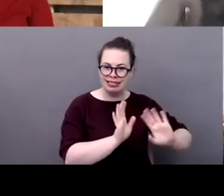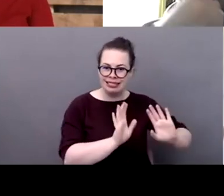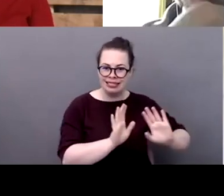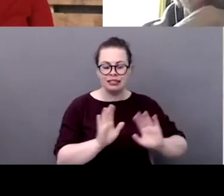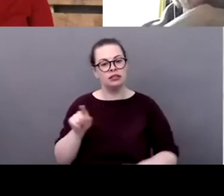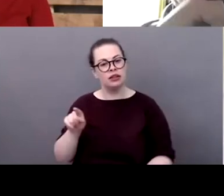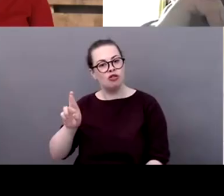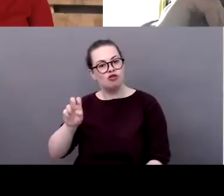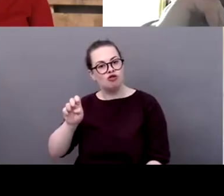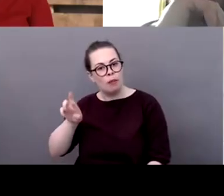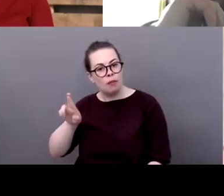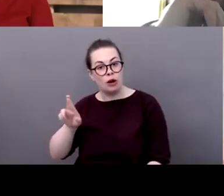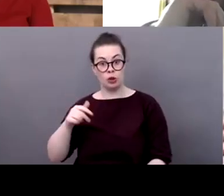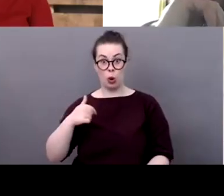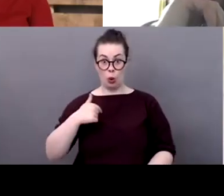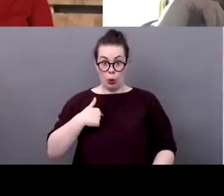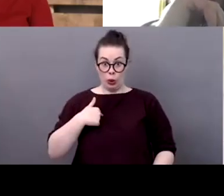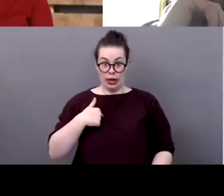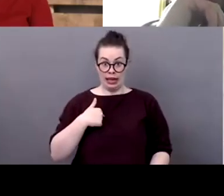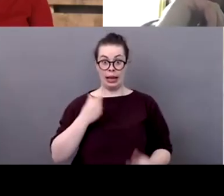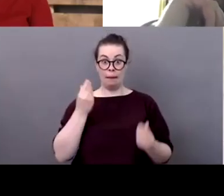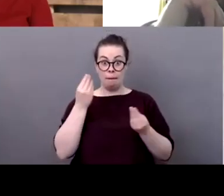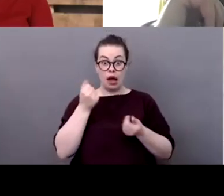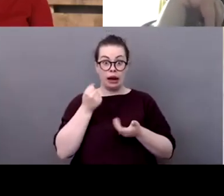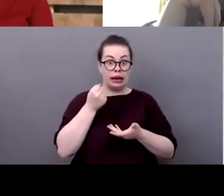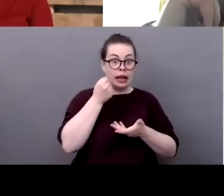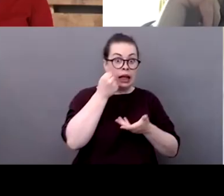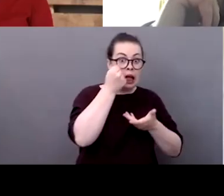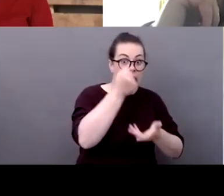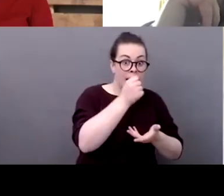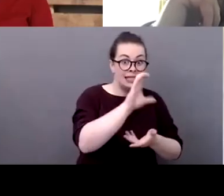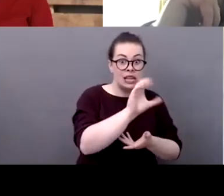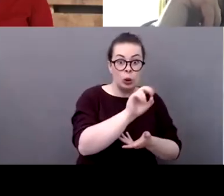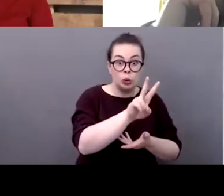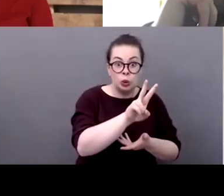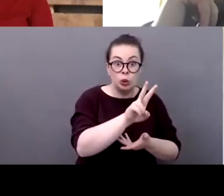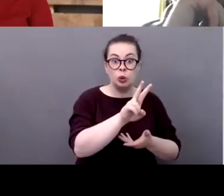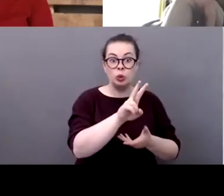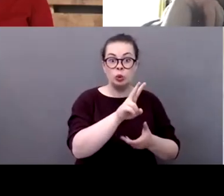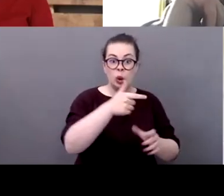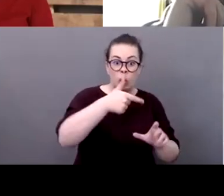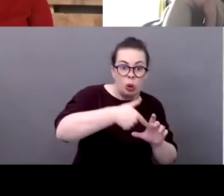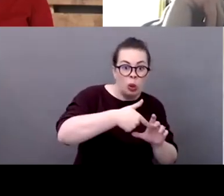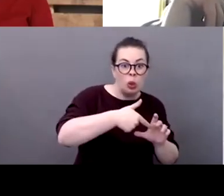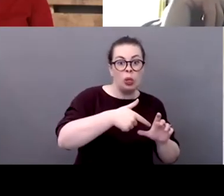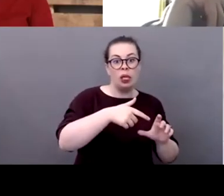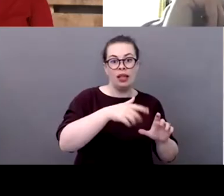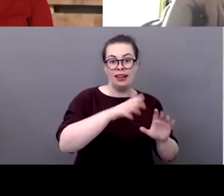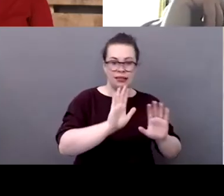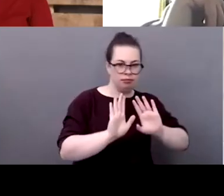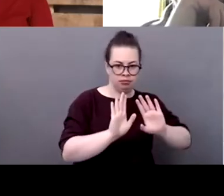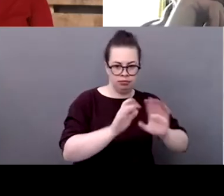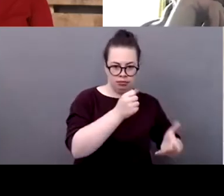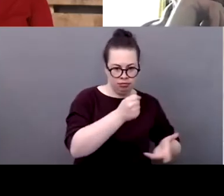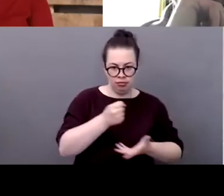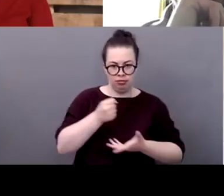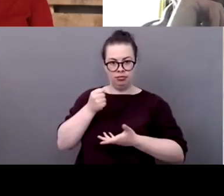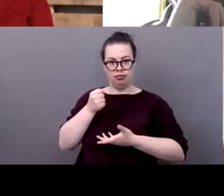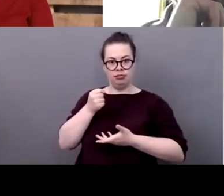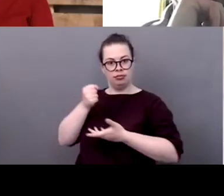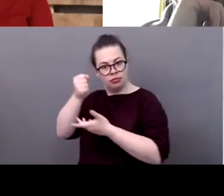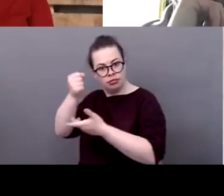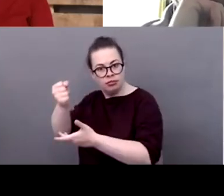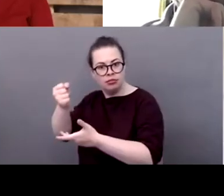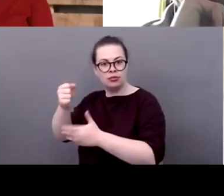that produce our sports gear and equipment, having zero waste. So plastic-free packaging, and there are so many more